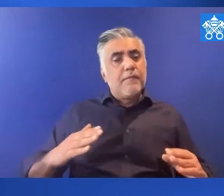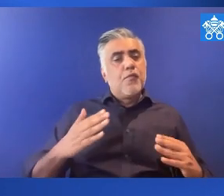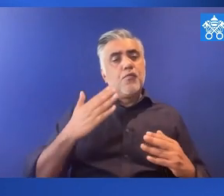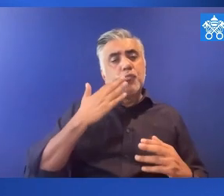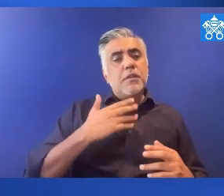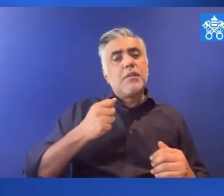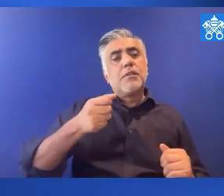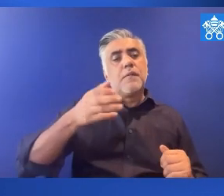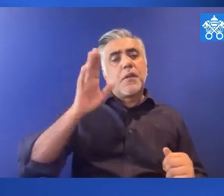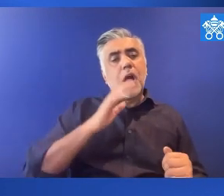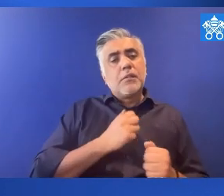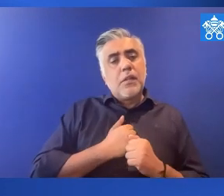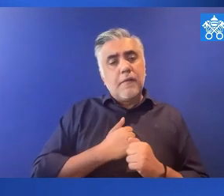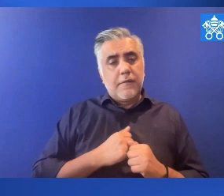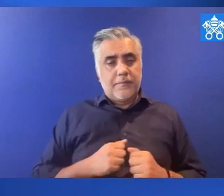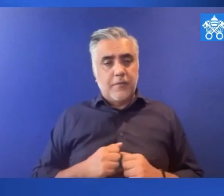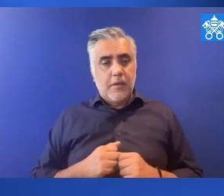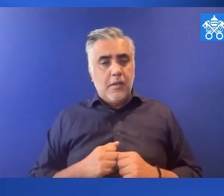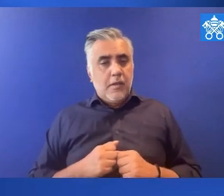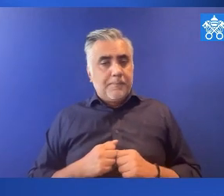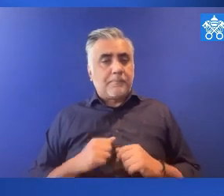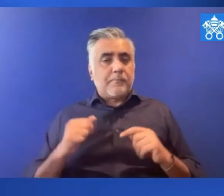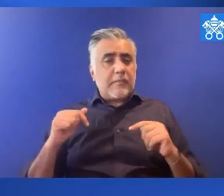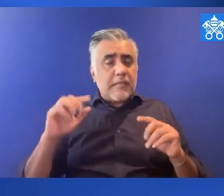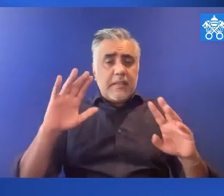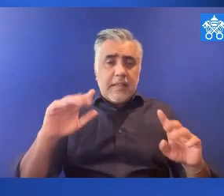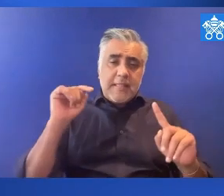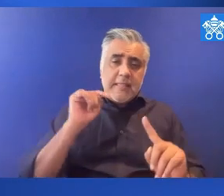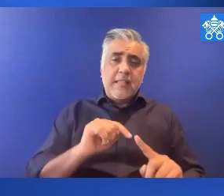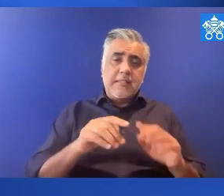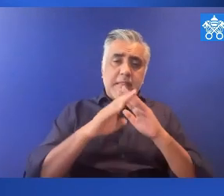the peaceful sweetness of God's love.